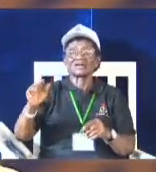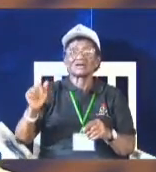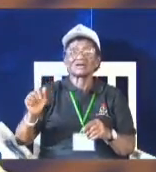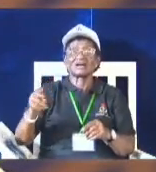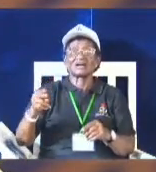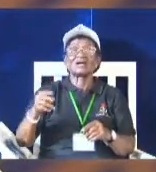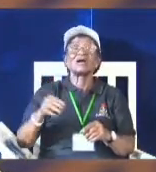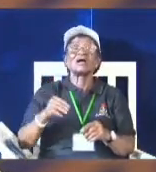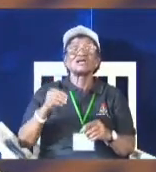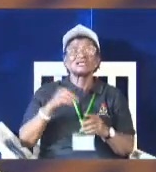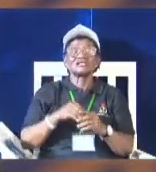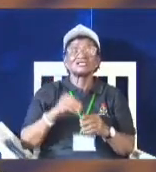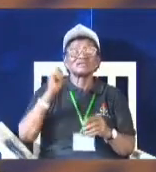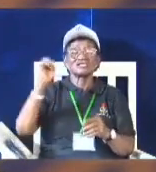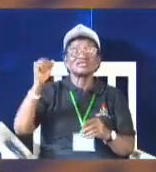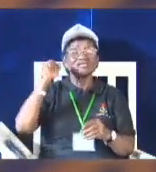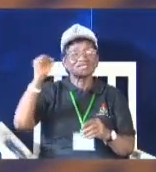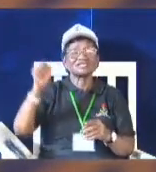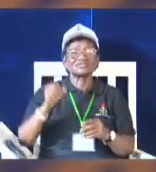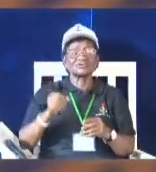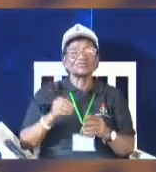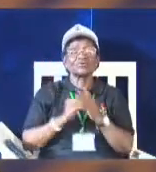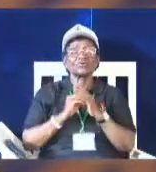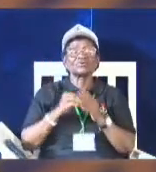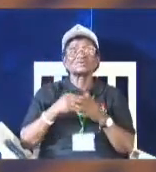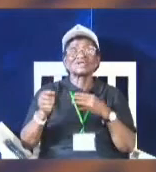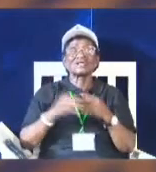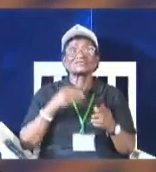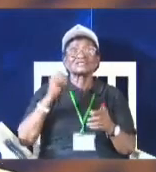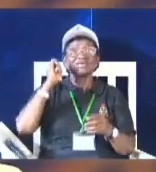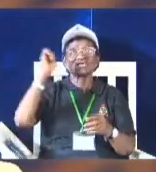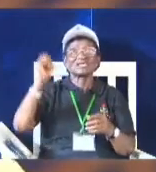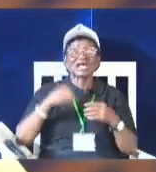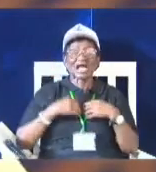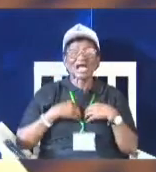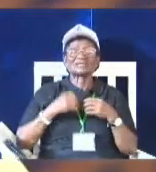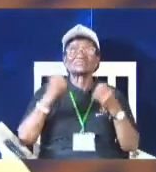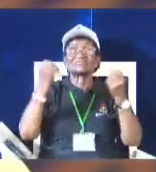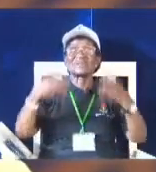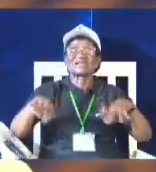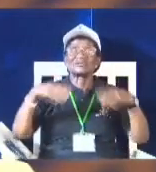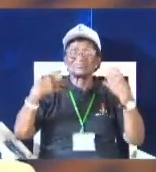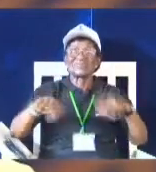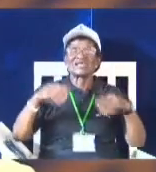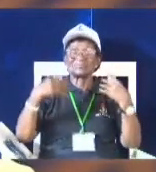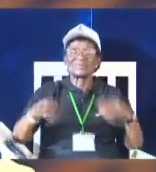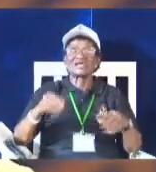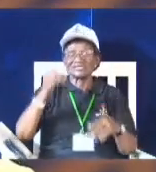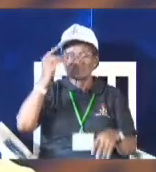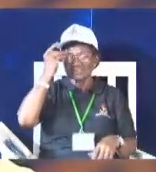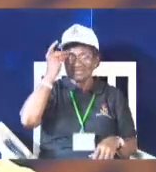In his own case, he had a legion of demons.